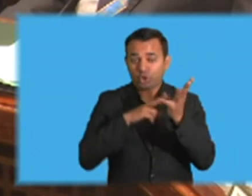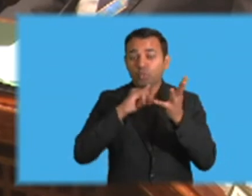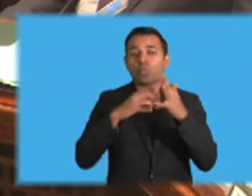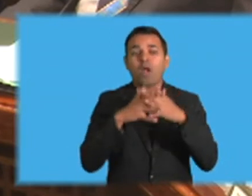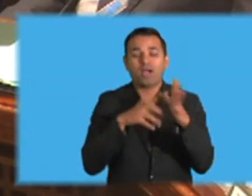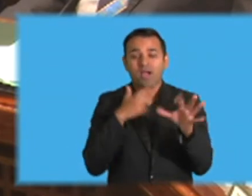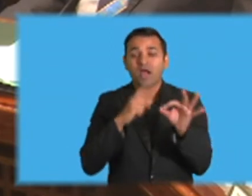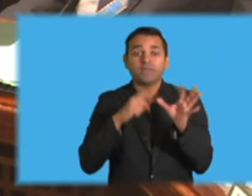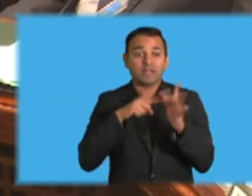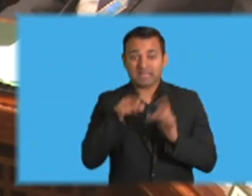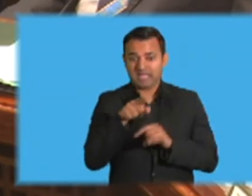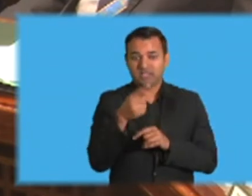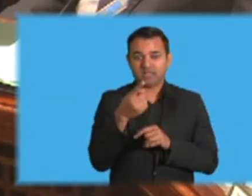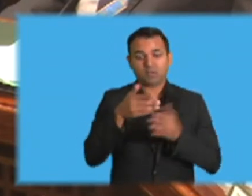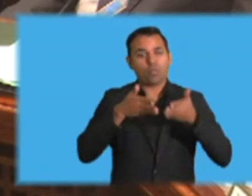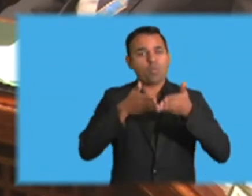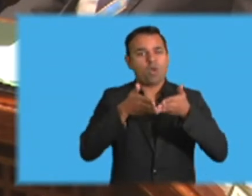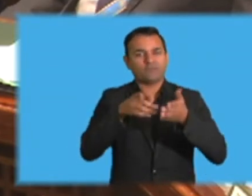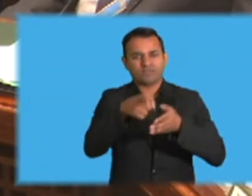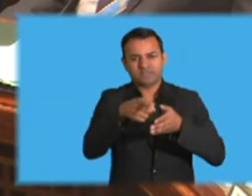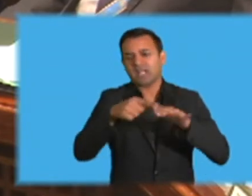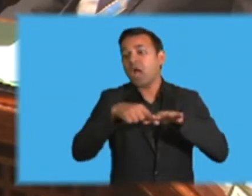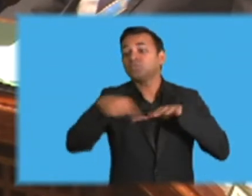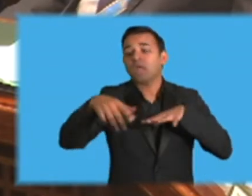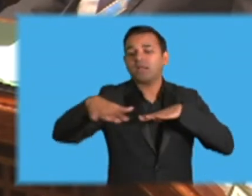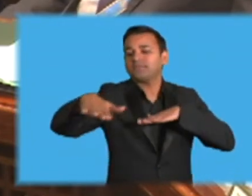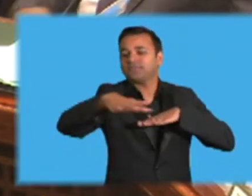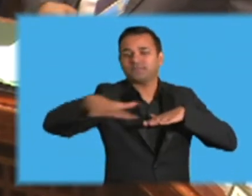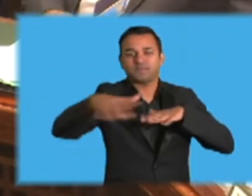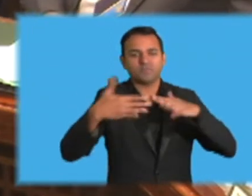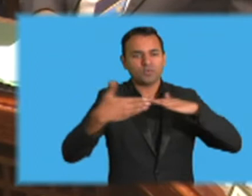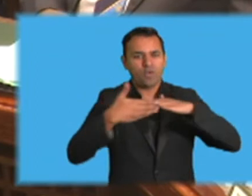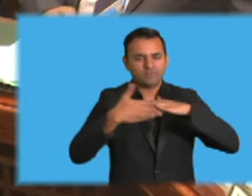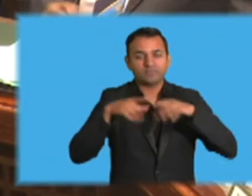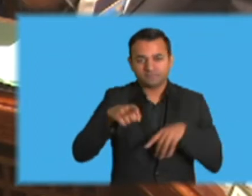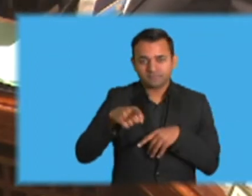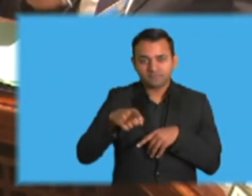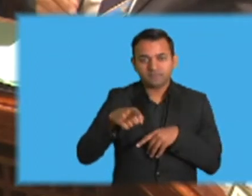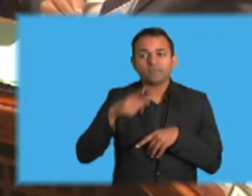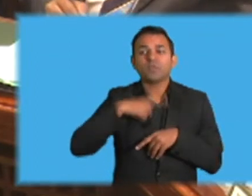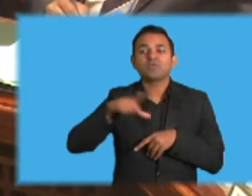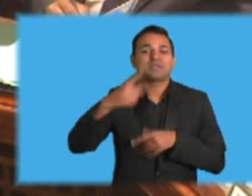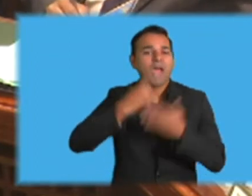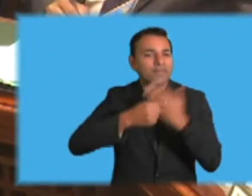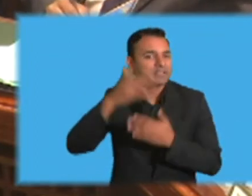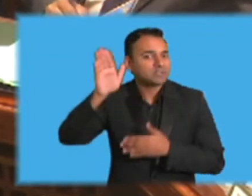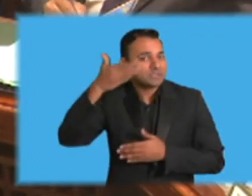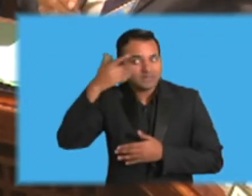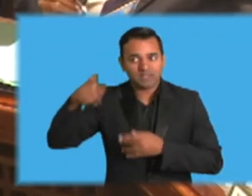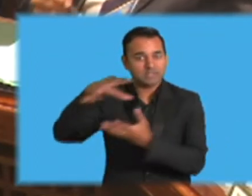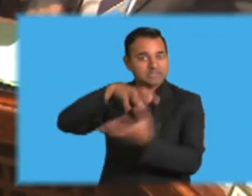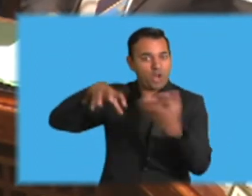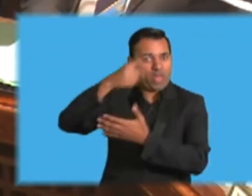boundary. Madam Speaker, as a result of TC Winston, Sinuwasa 3 is still